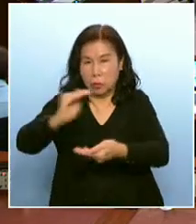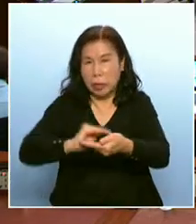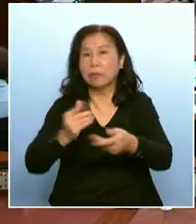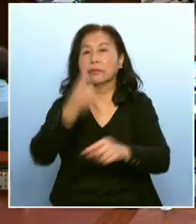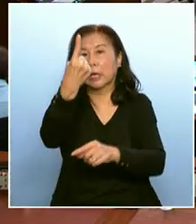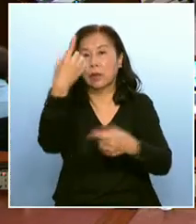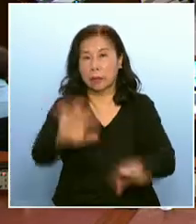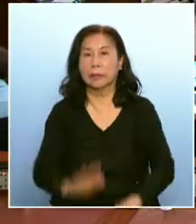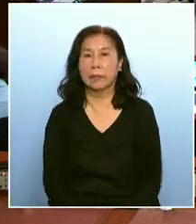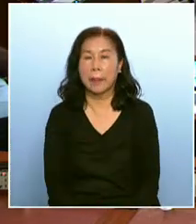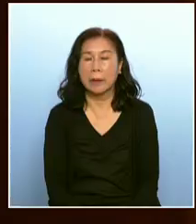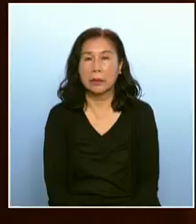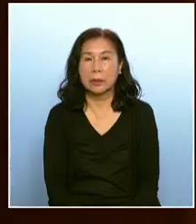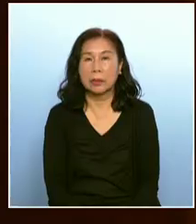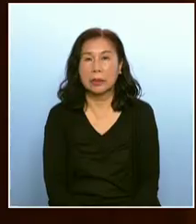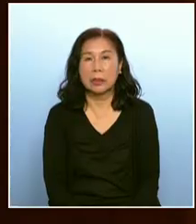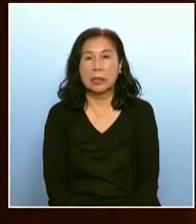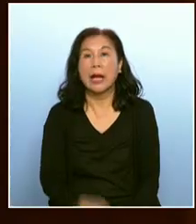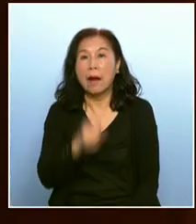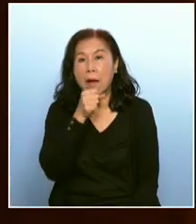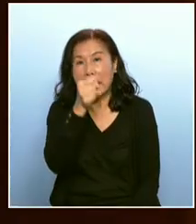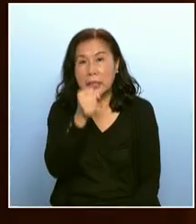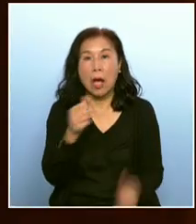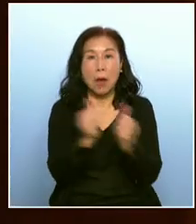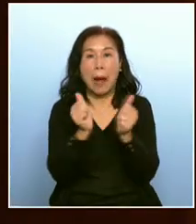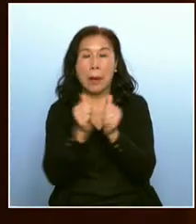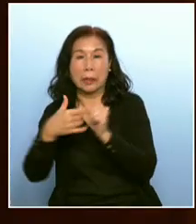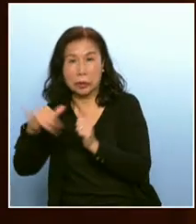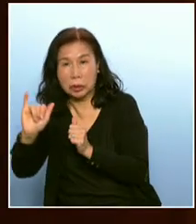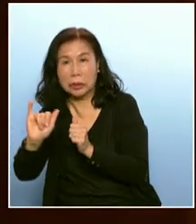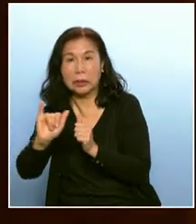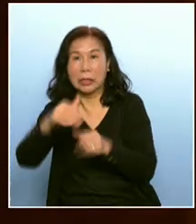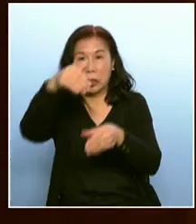ballot. No need to fold the ballot paper again.